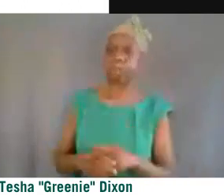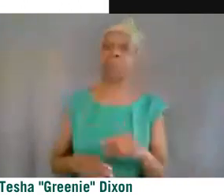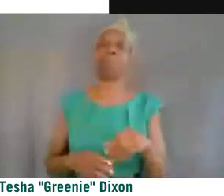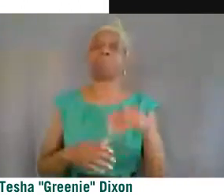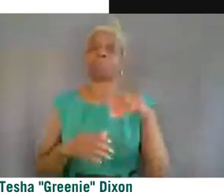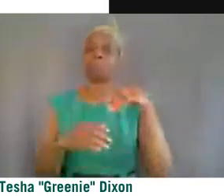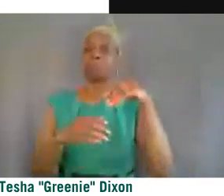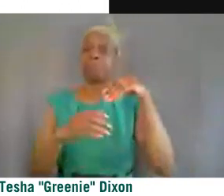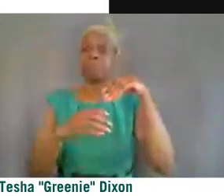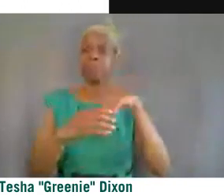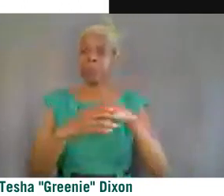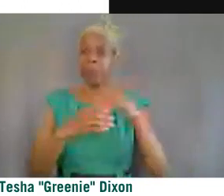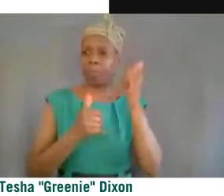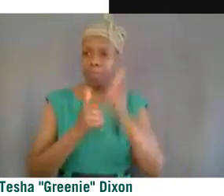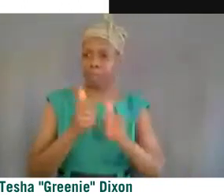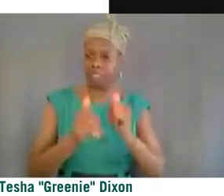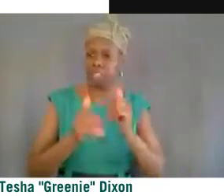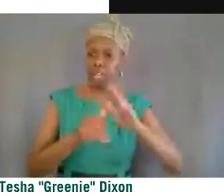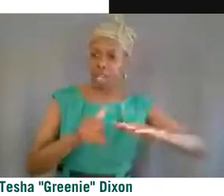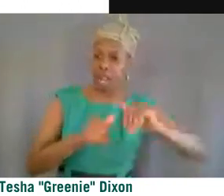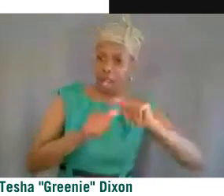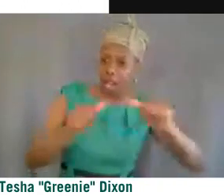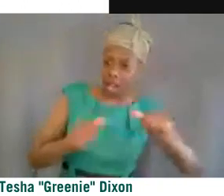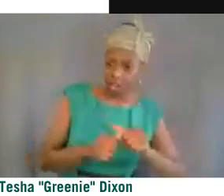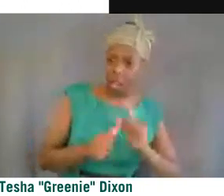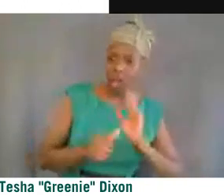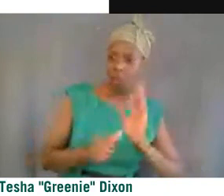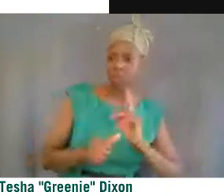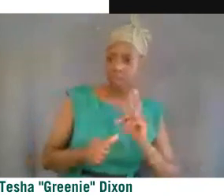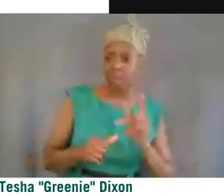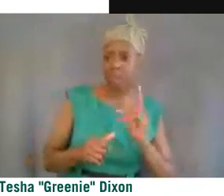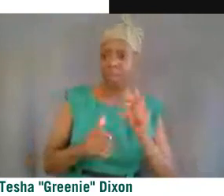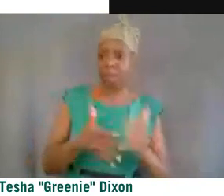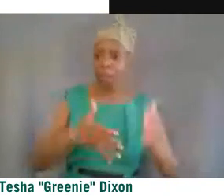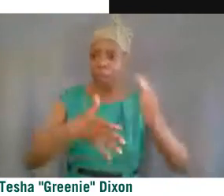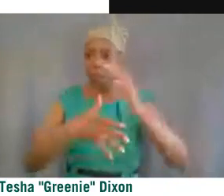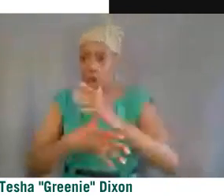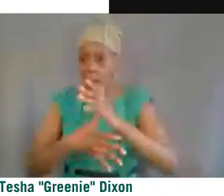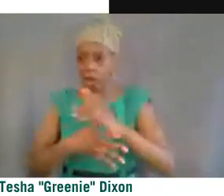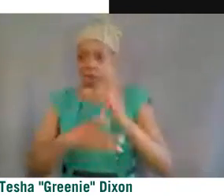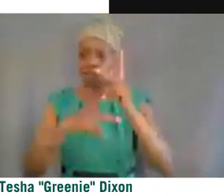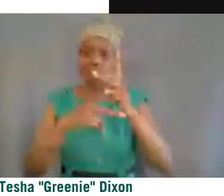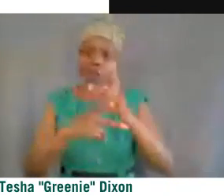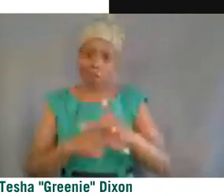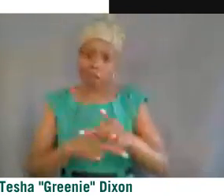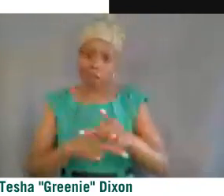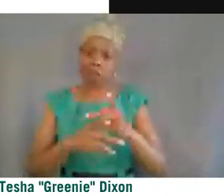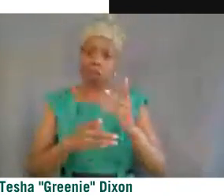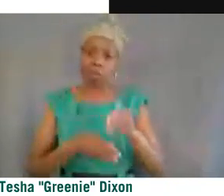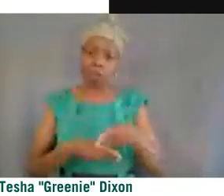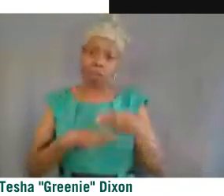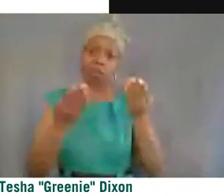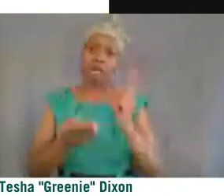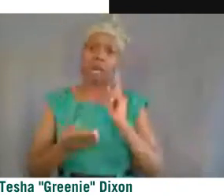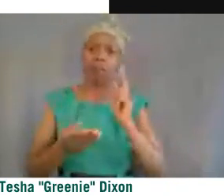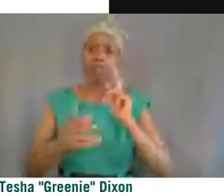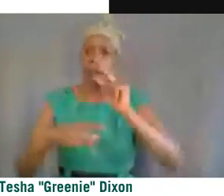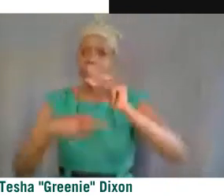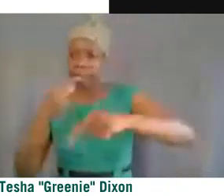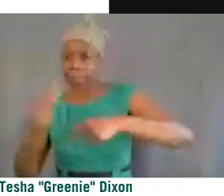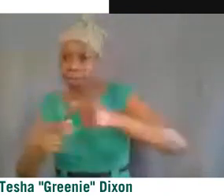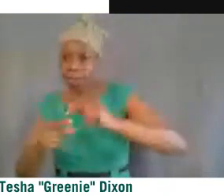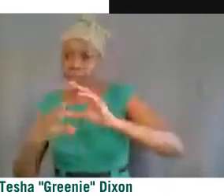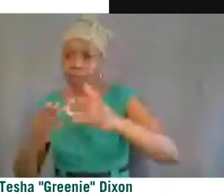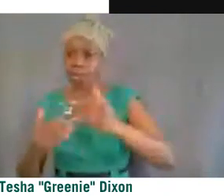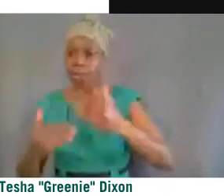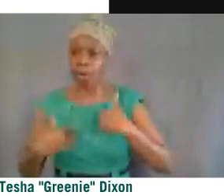each primary care, I'll just say primary care provider to say it globally, they usually have developed a bit of a network of the people that they go